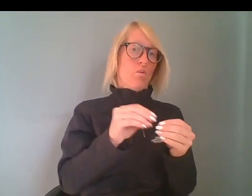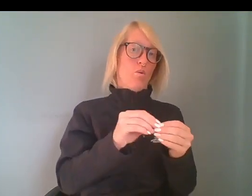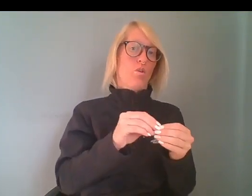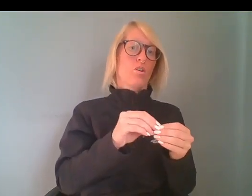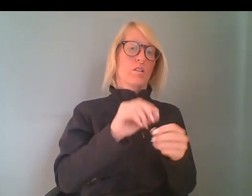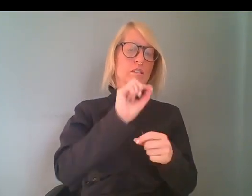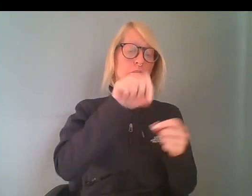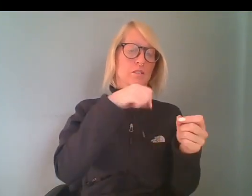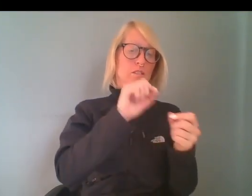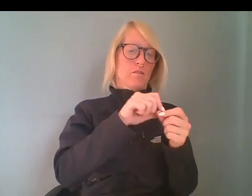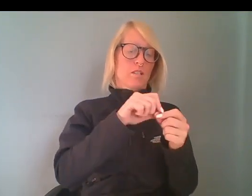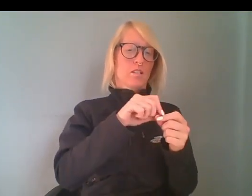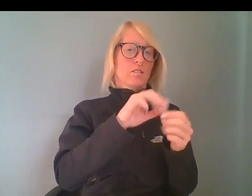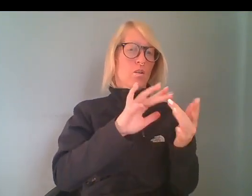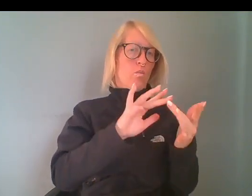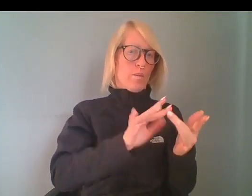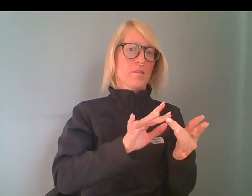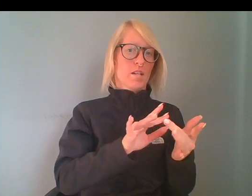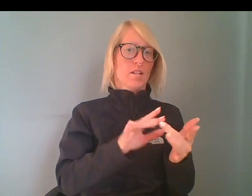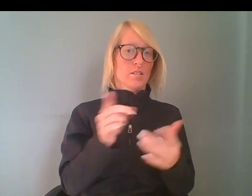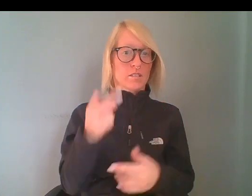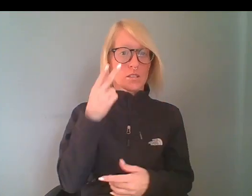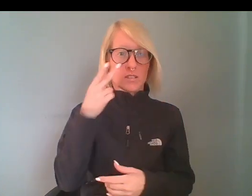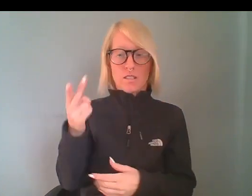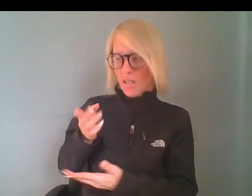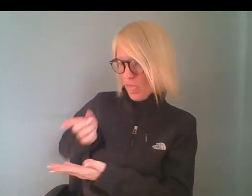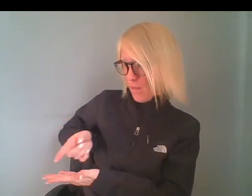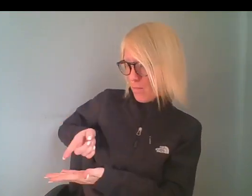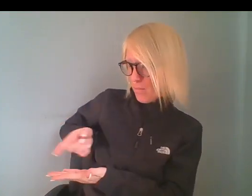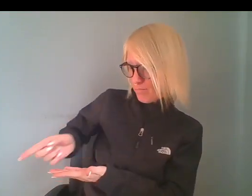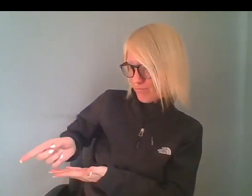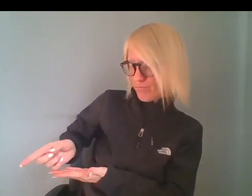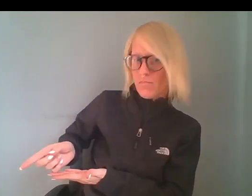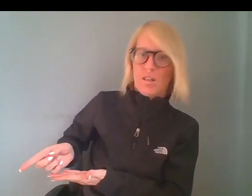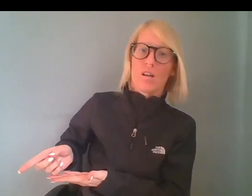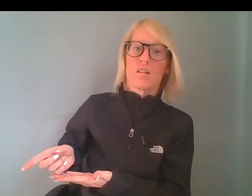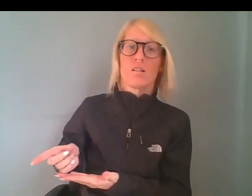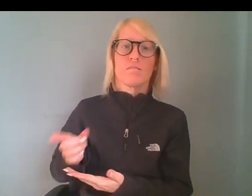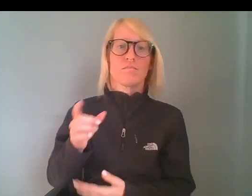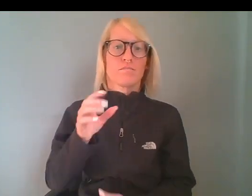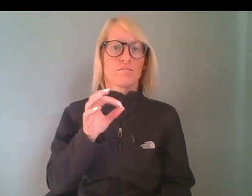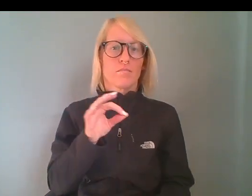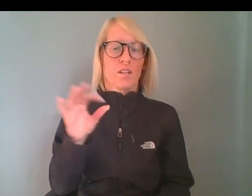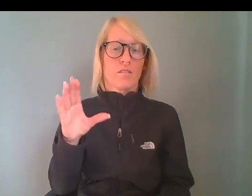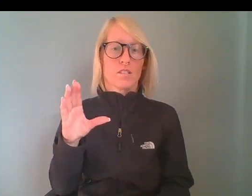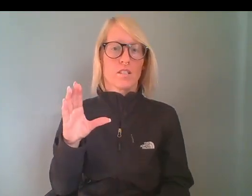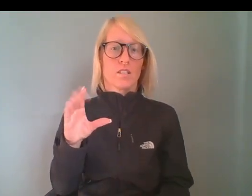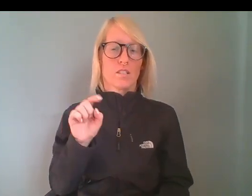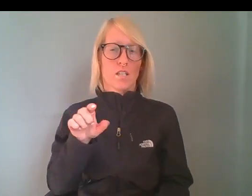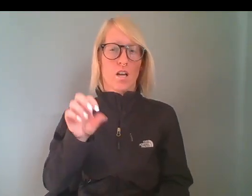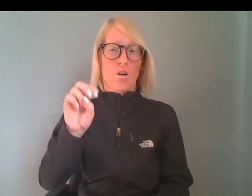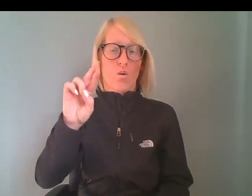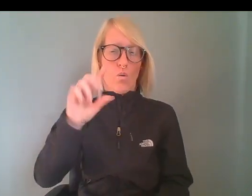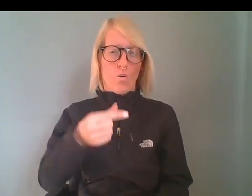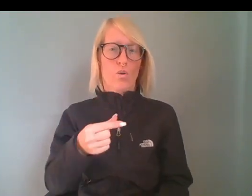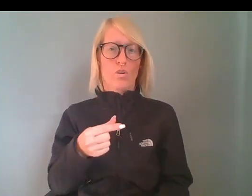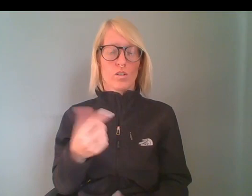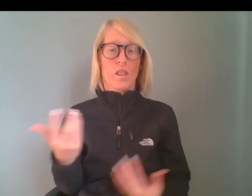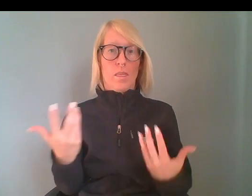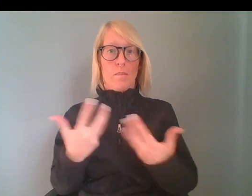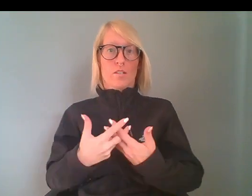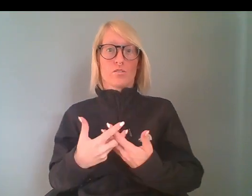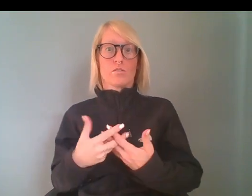here, scpath.org. Well, that's the business card that I handed out to you. That's the matching technology volunteers